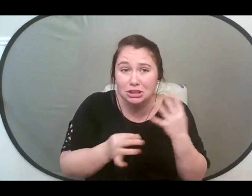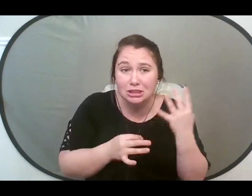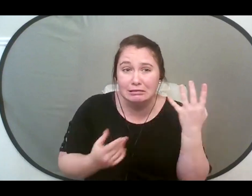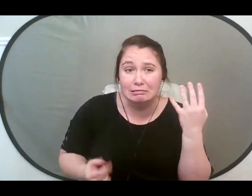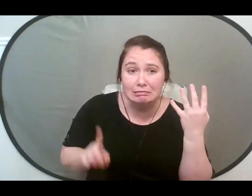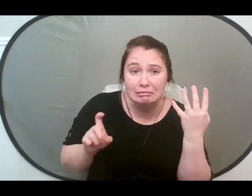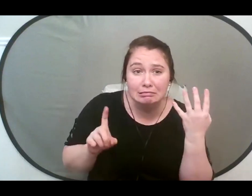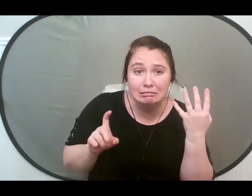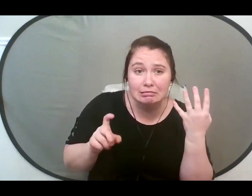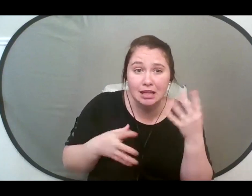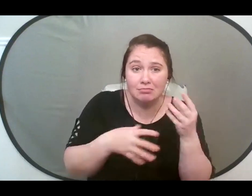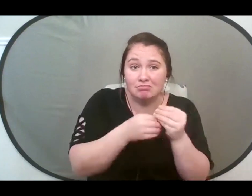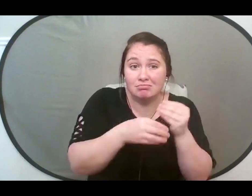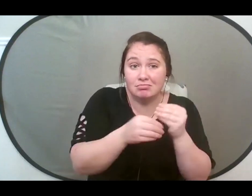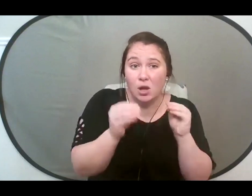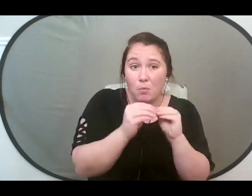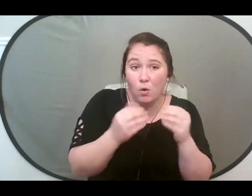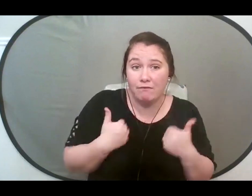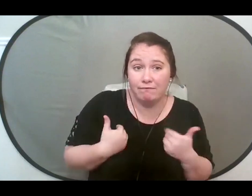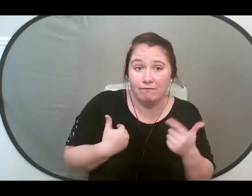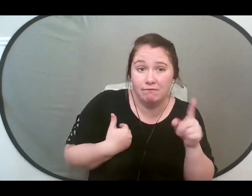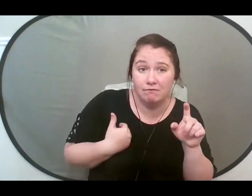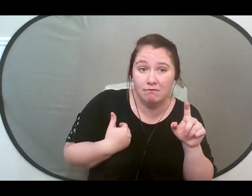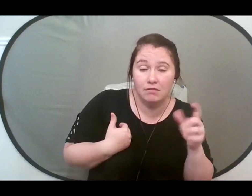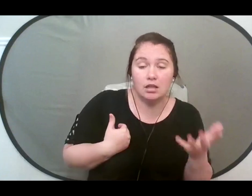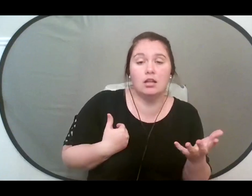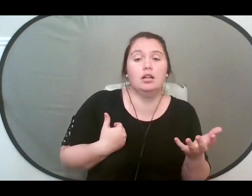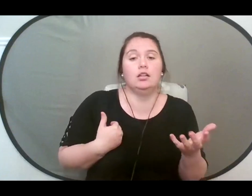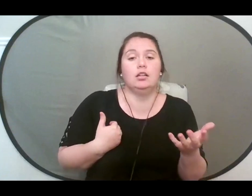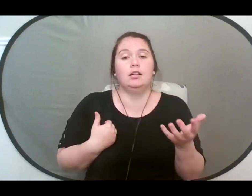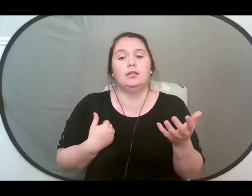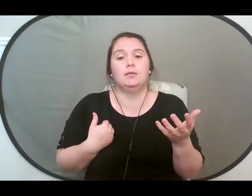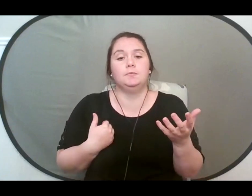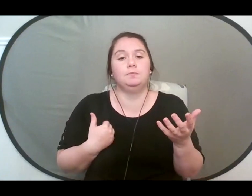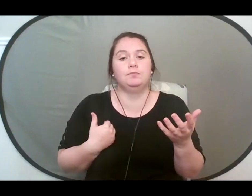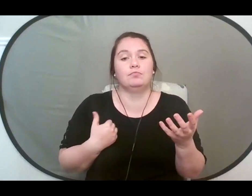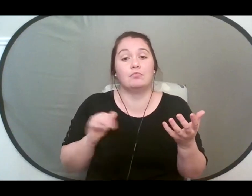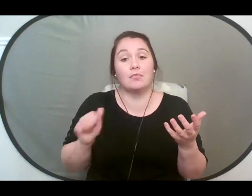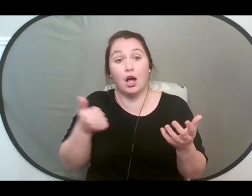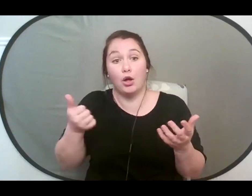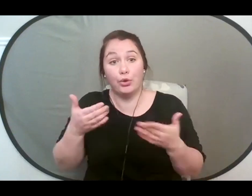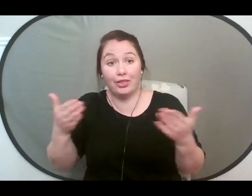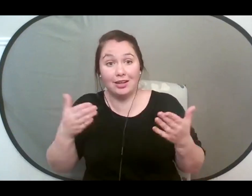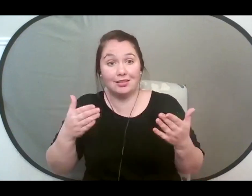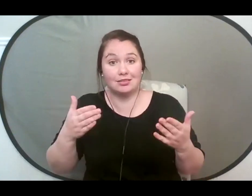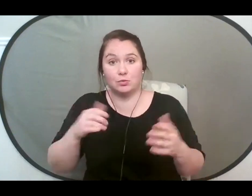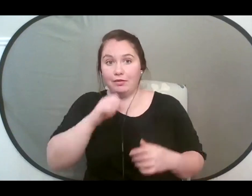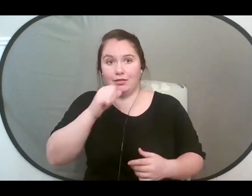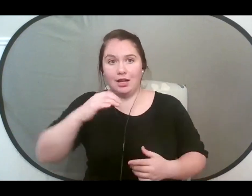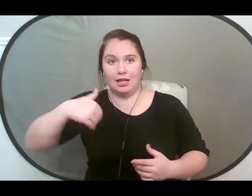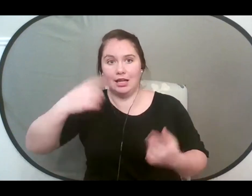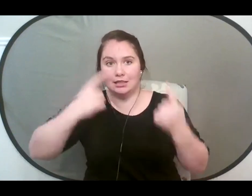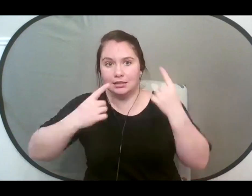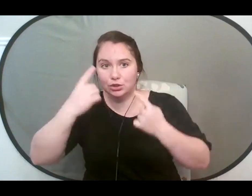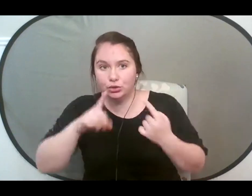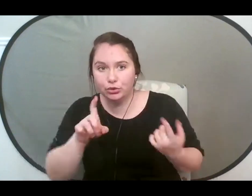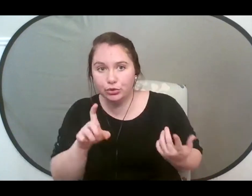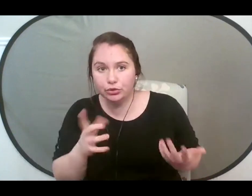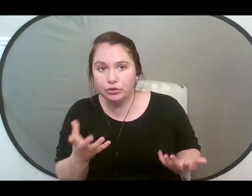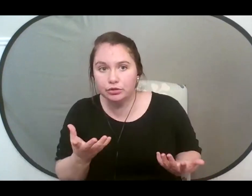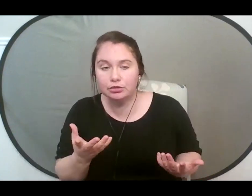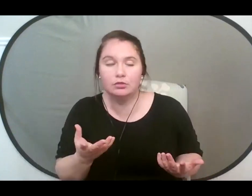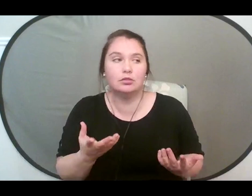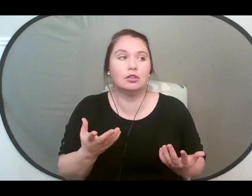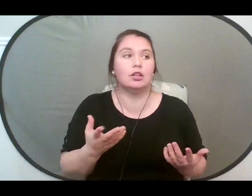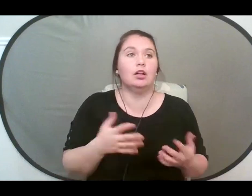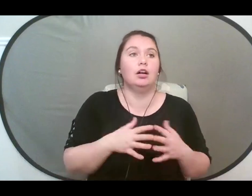out, that, is there something else we're not considering? So,